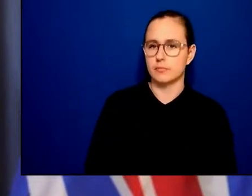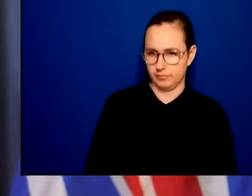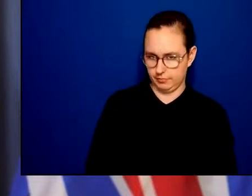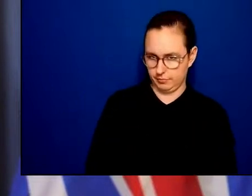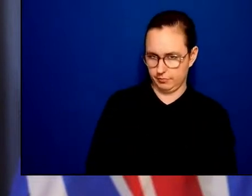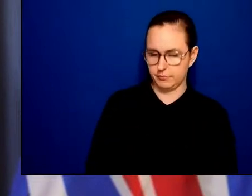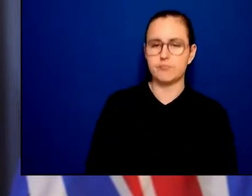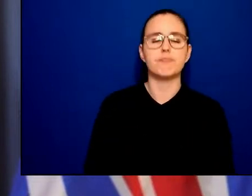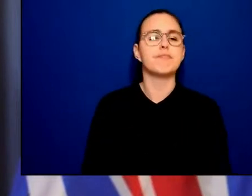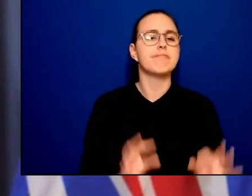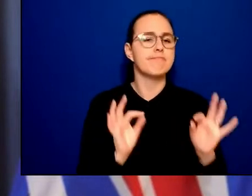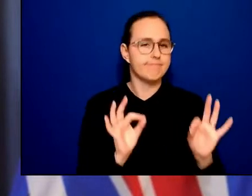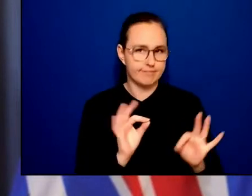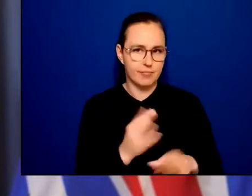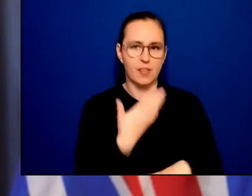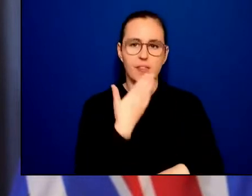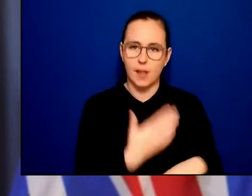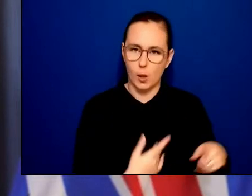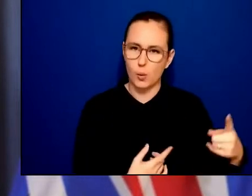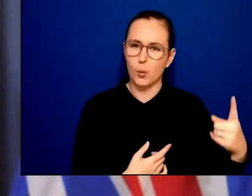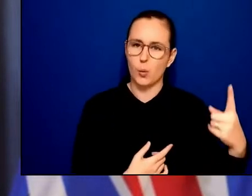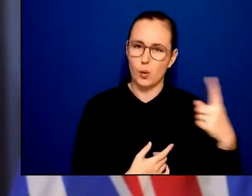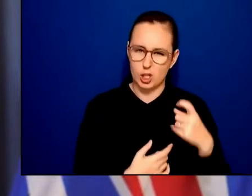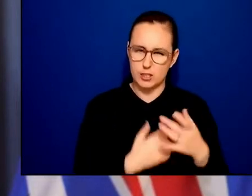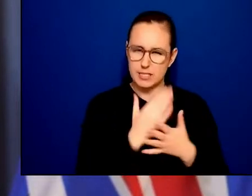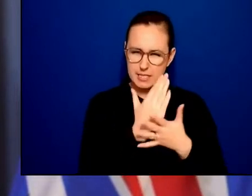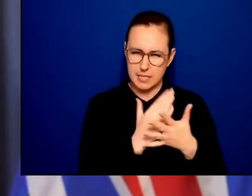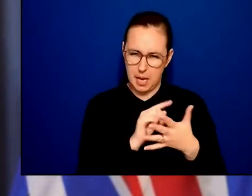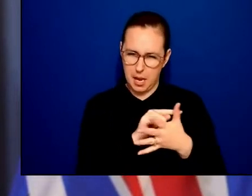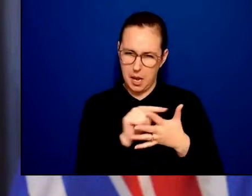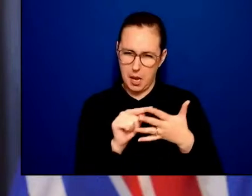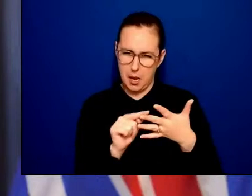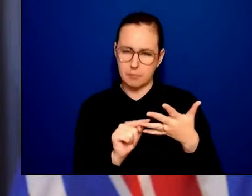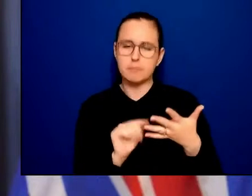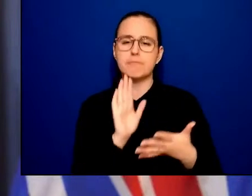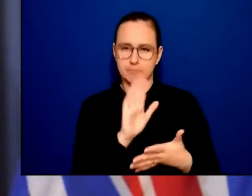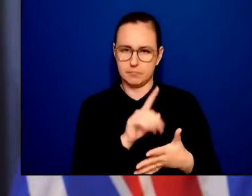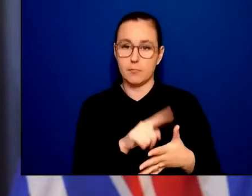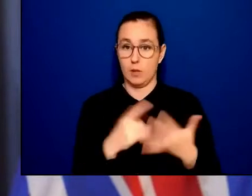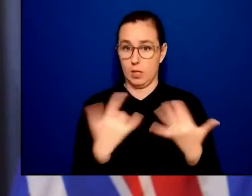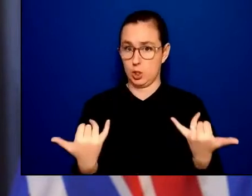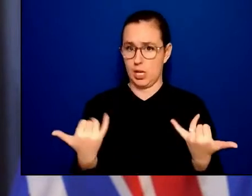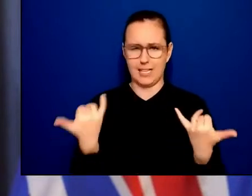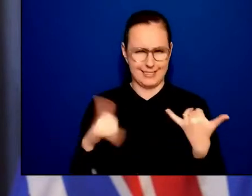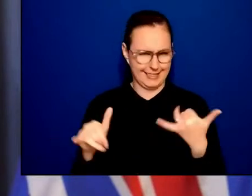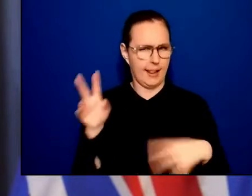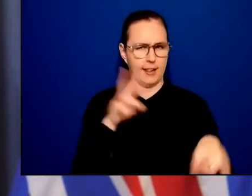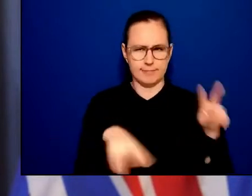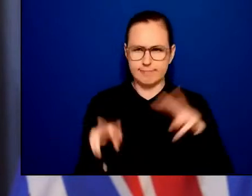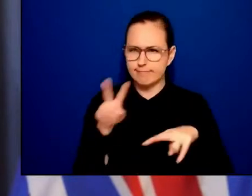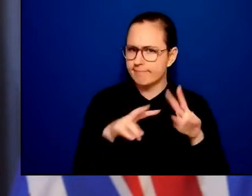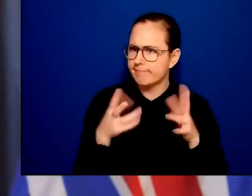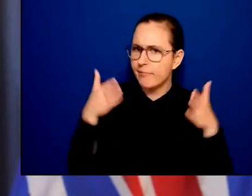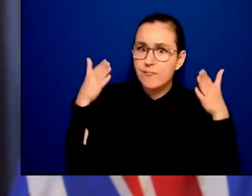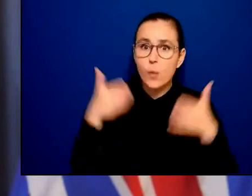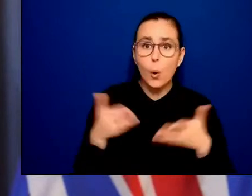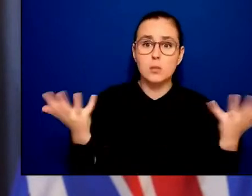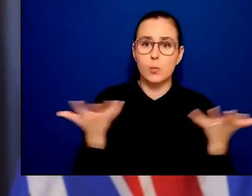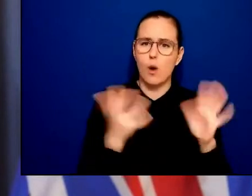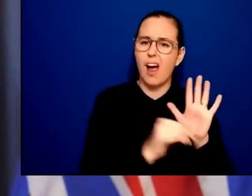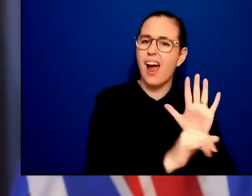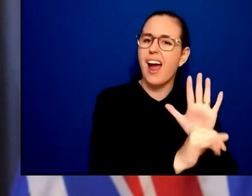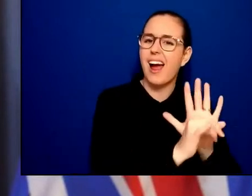today has been very much a day about assessment in terms of the damage that is out there and the challenges that we are facing on the infrastructure